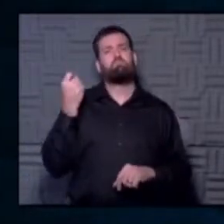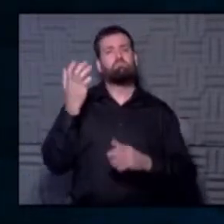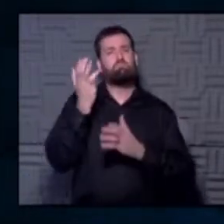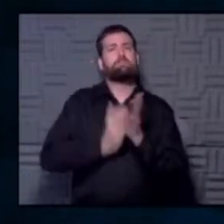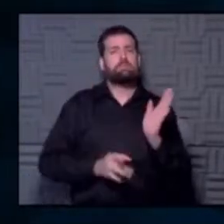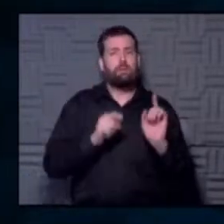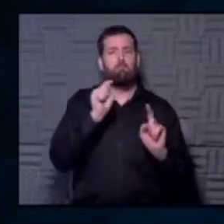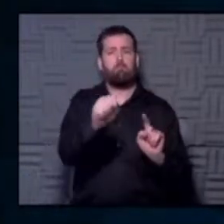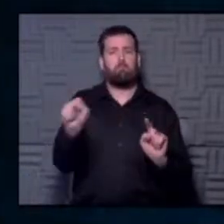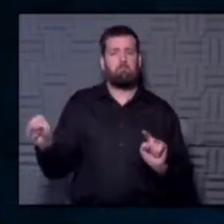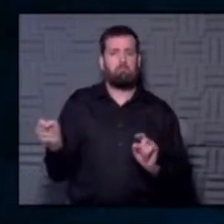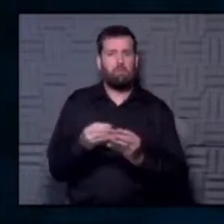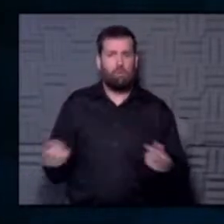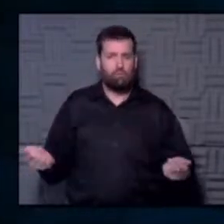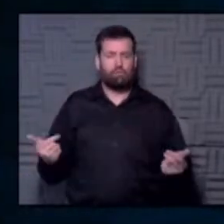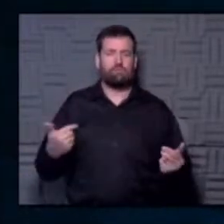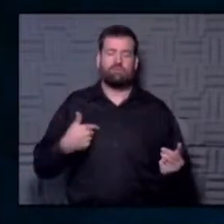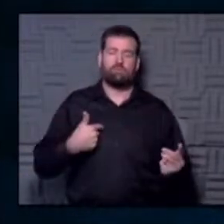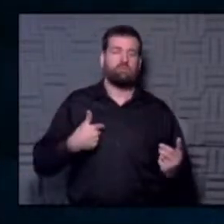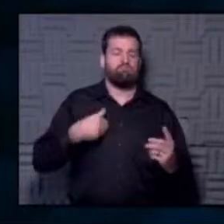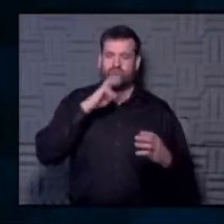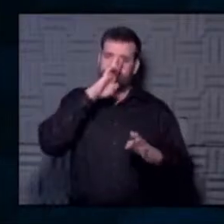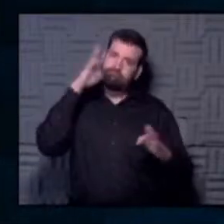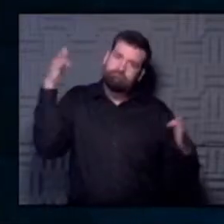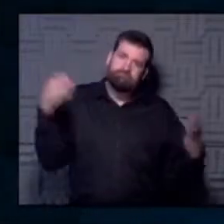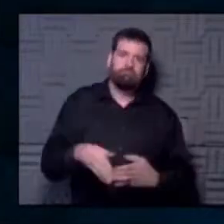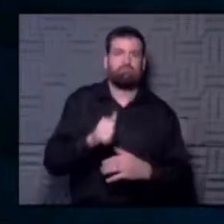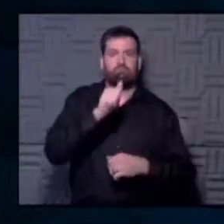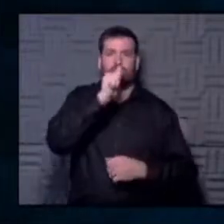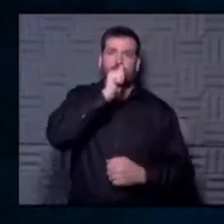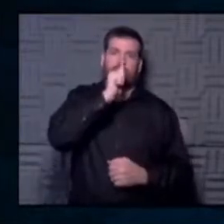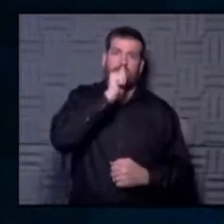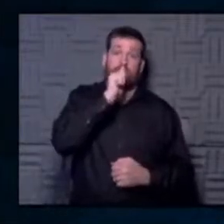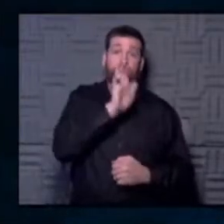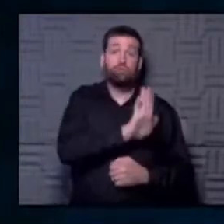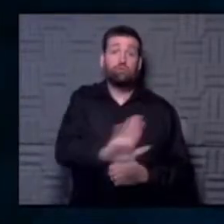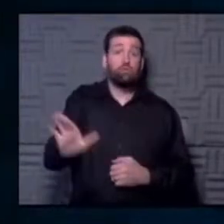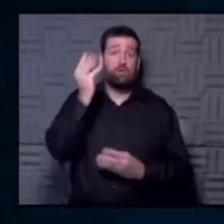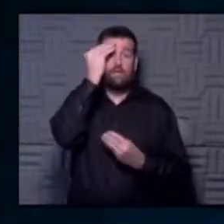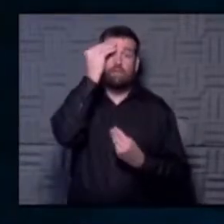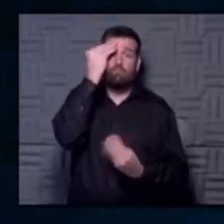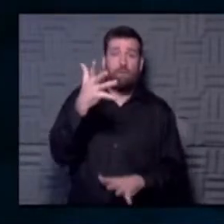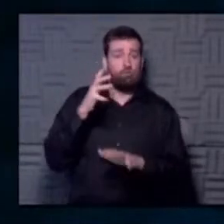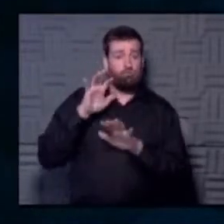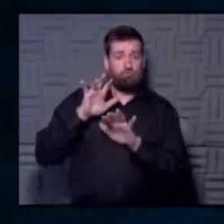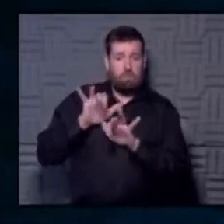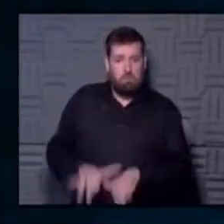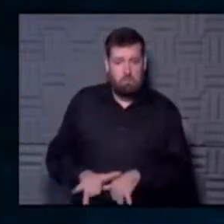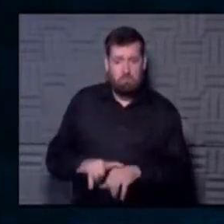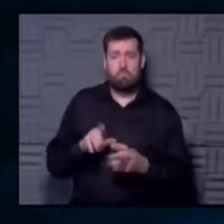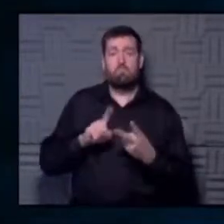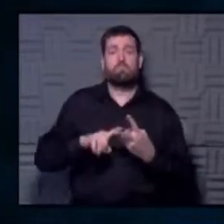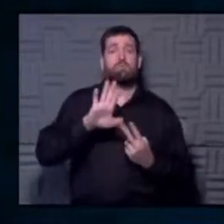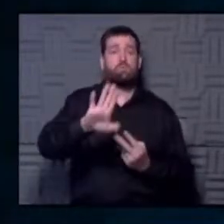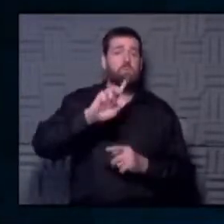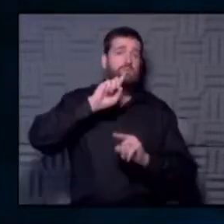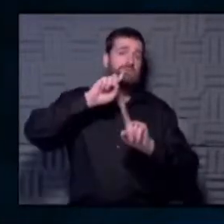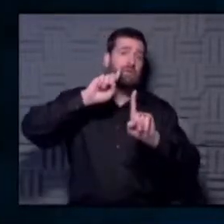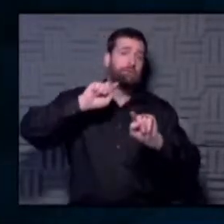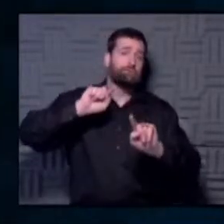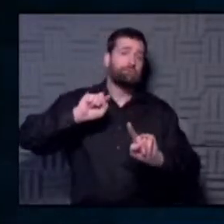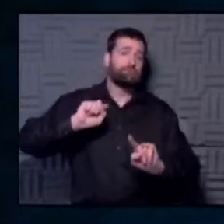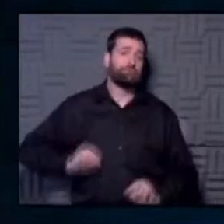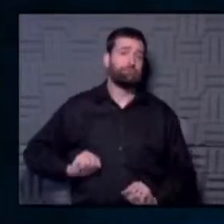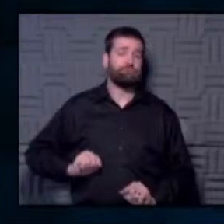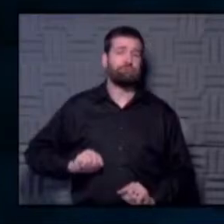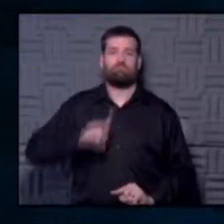this problem, we were very privacy focused. So the information that you enter into the app and the answers to your questions